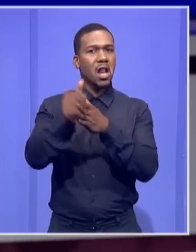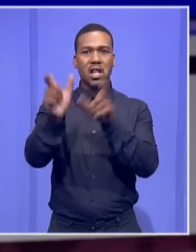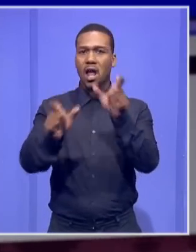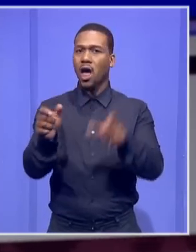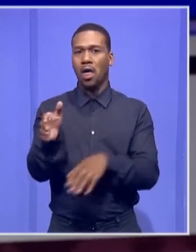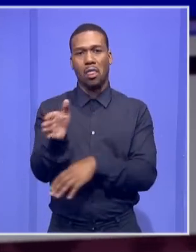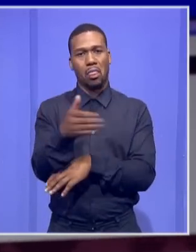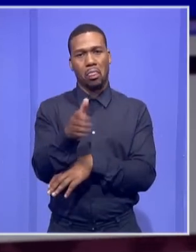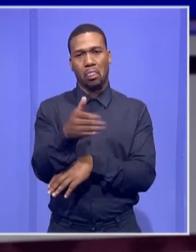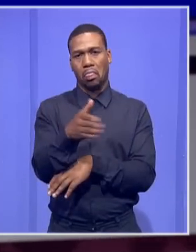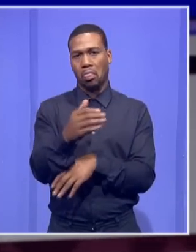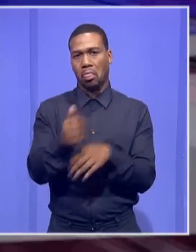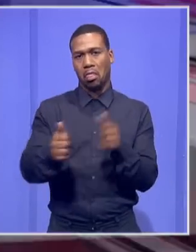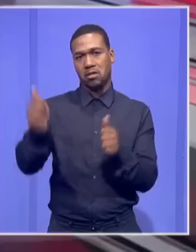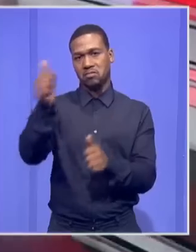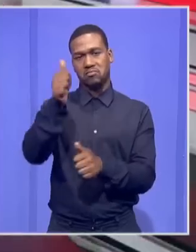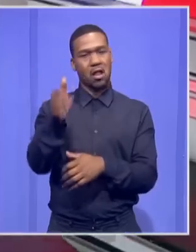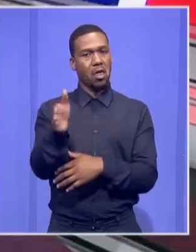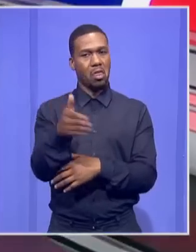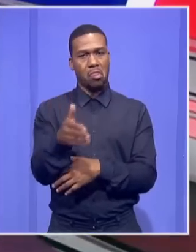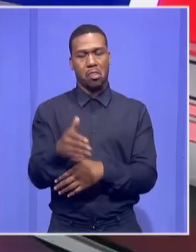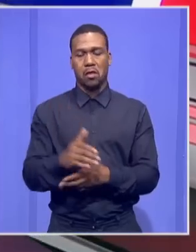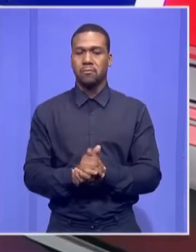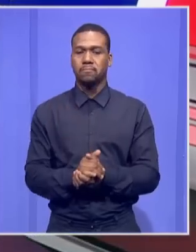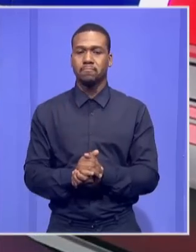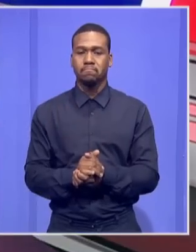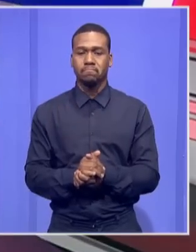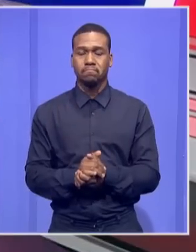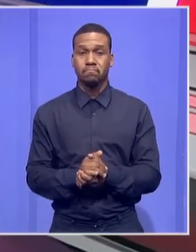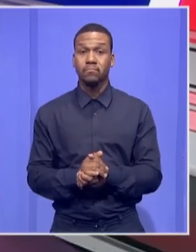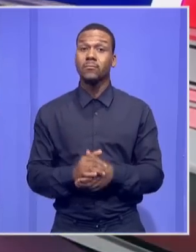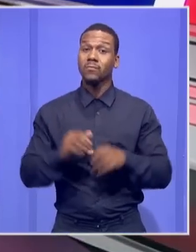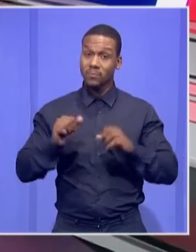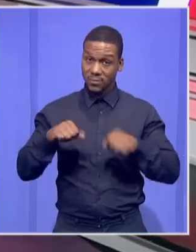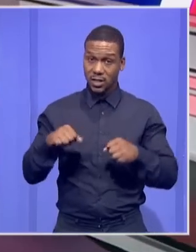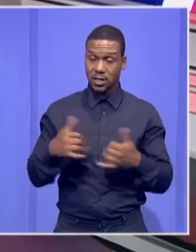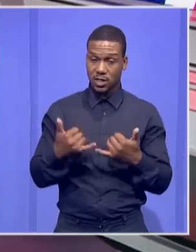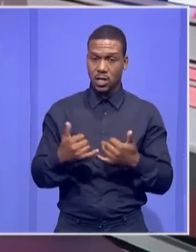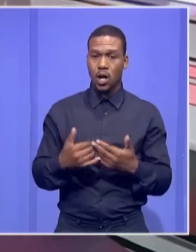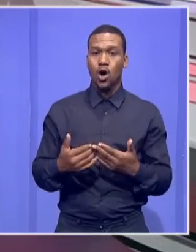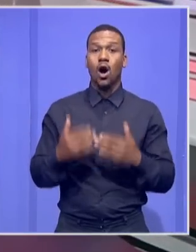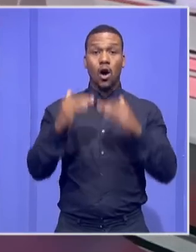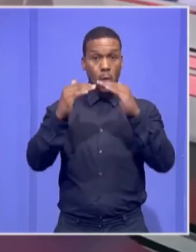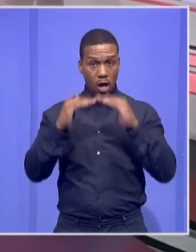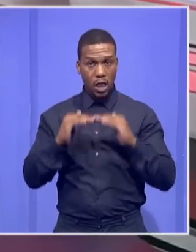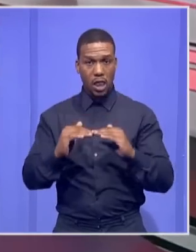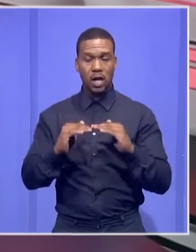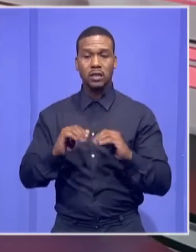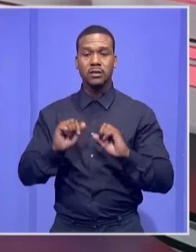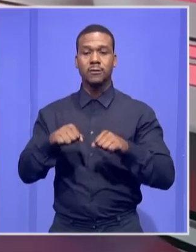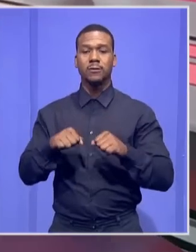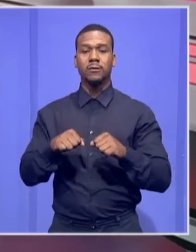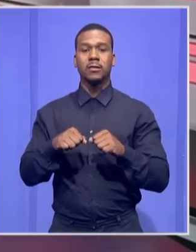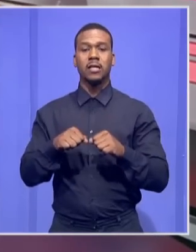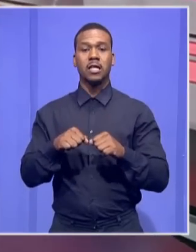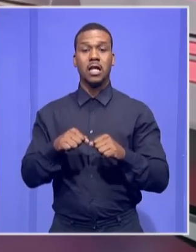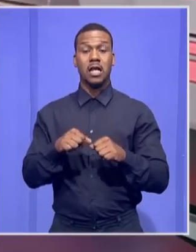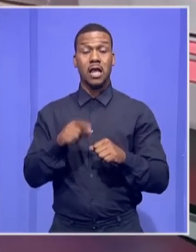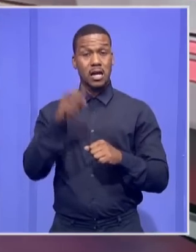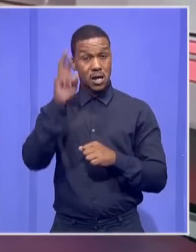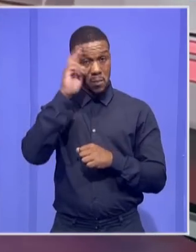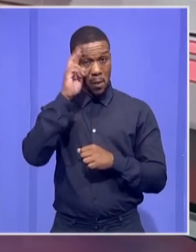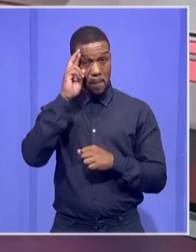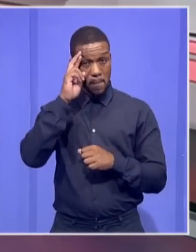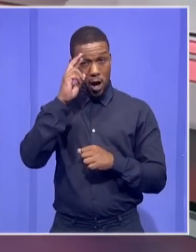state. Okay, let's see what else you have for us there. Definitely, as you go to the next slide, you'll remember that the King and the Queen are concert there. They really spend